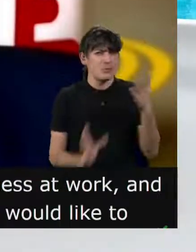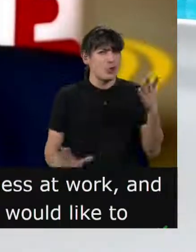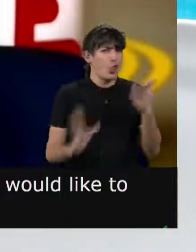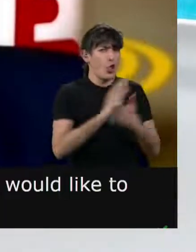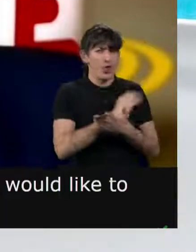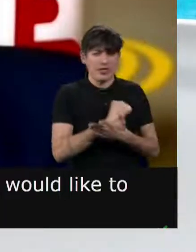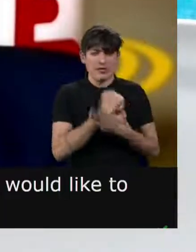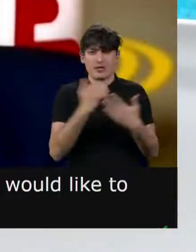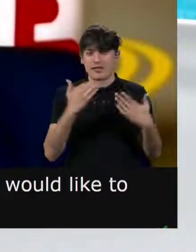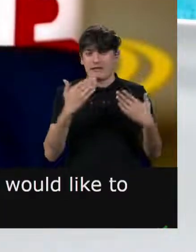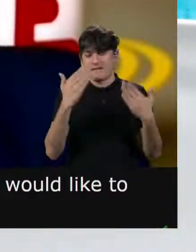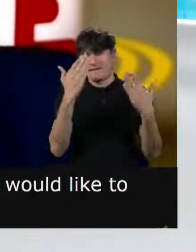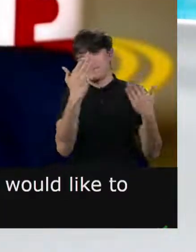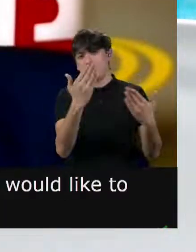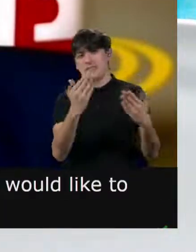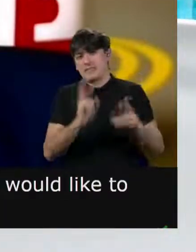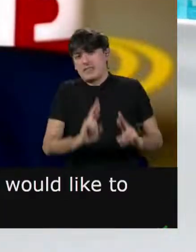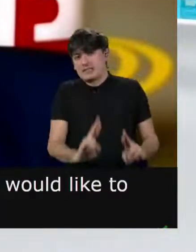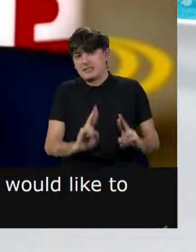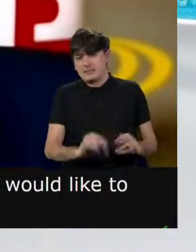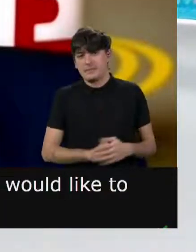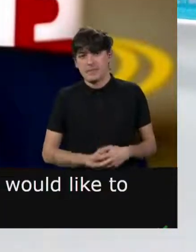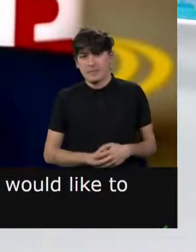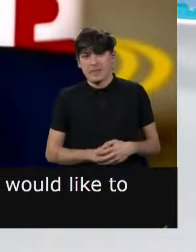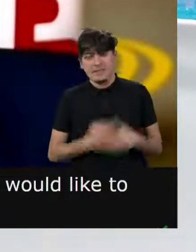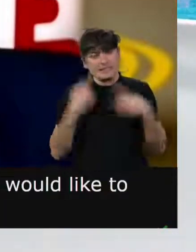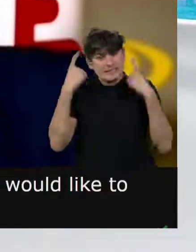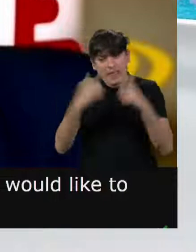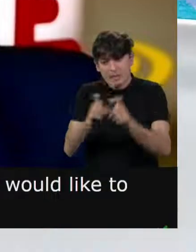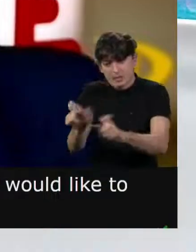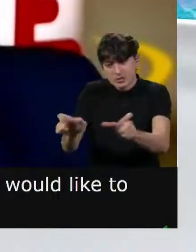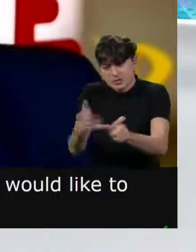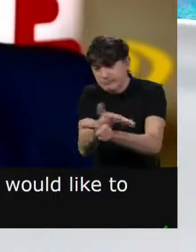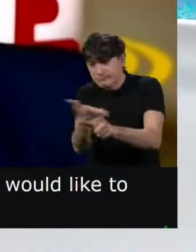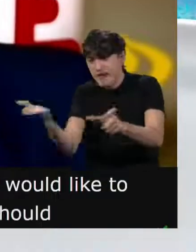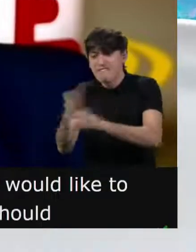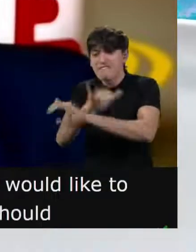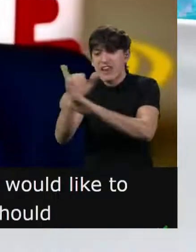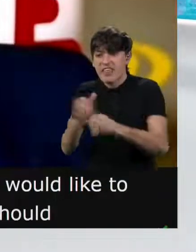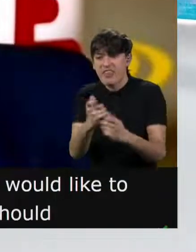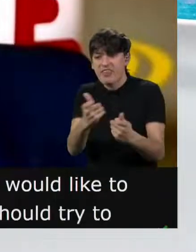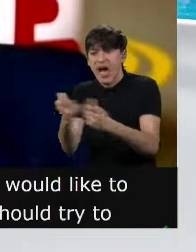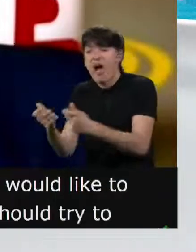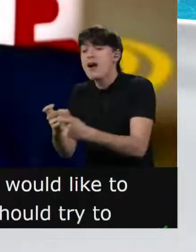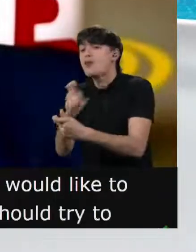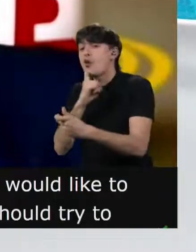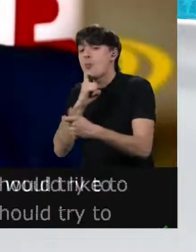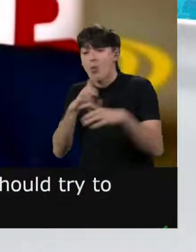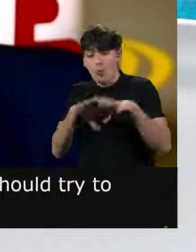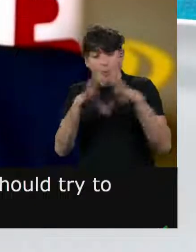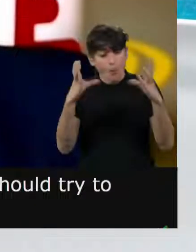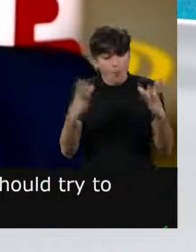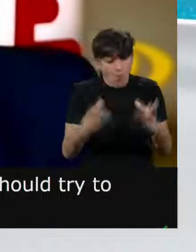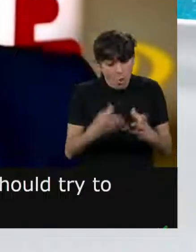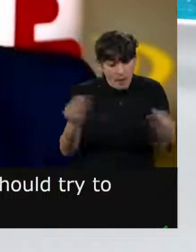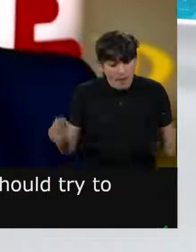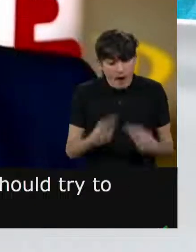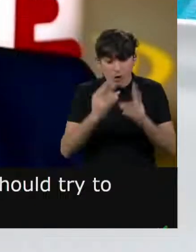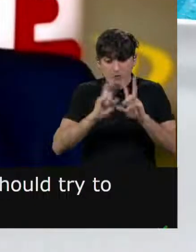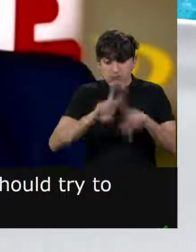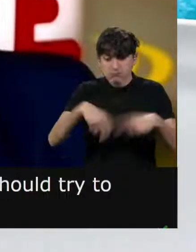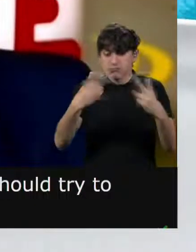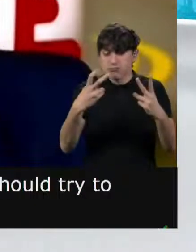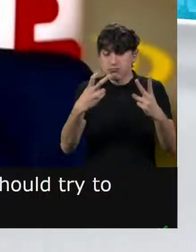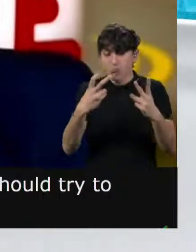the world, and that we should try to make others happy, try to make the world a better place, a world that is